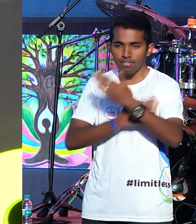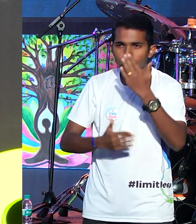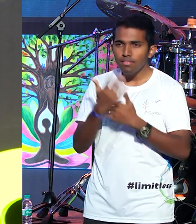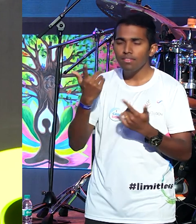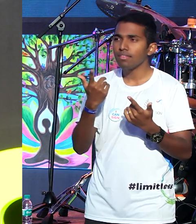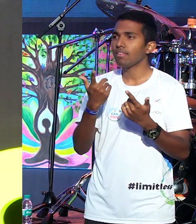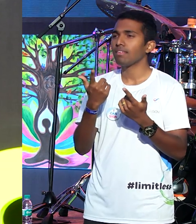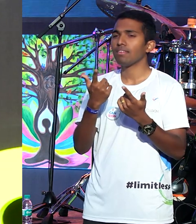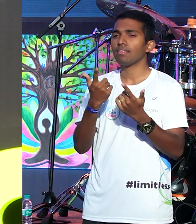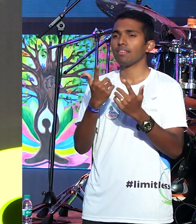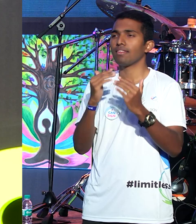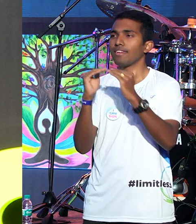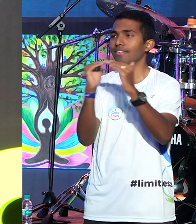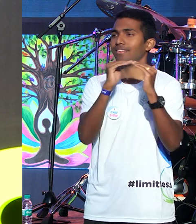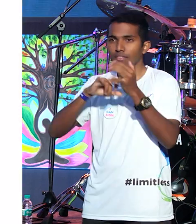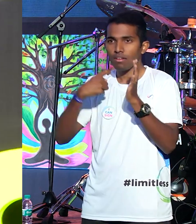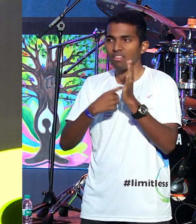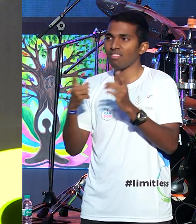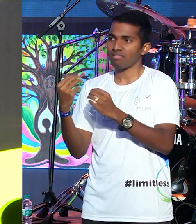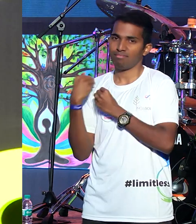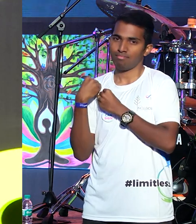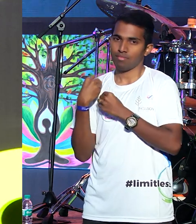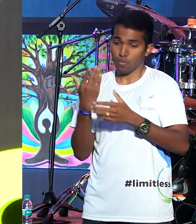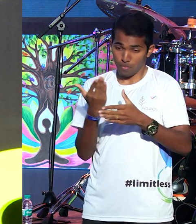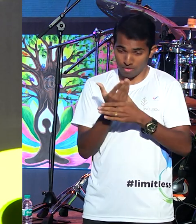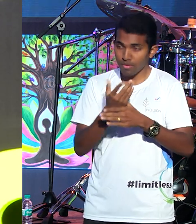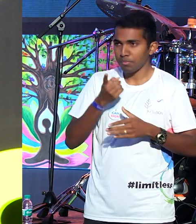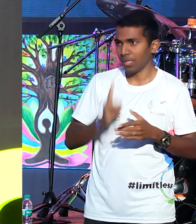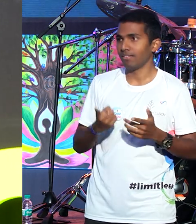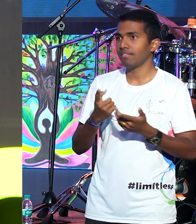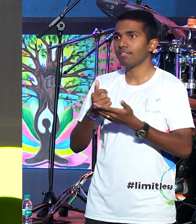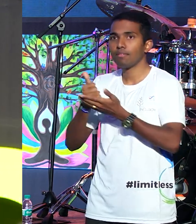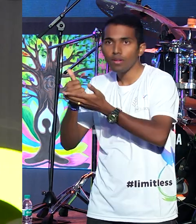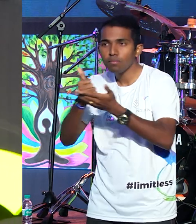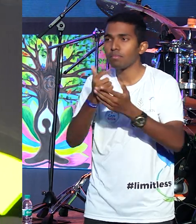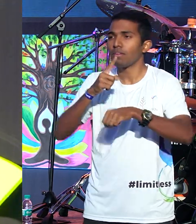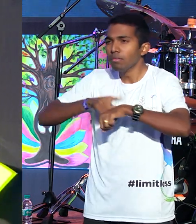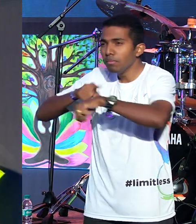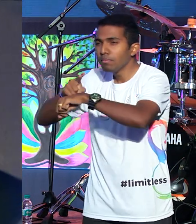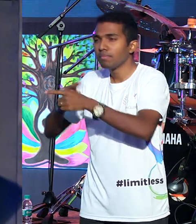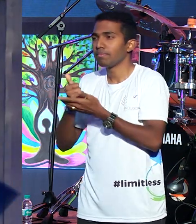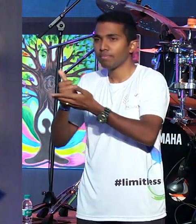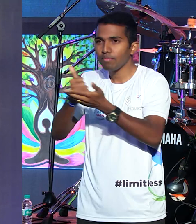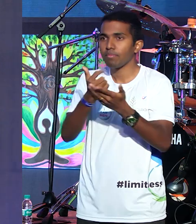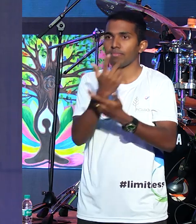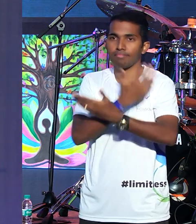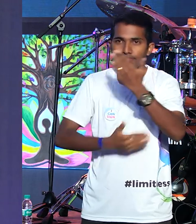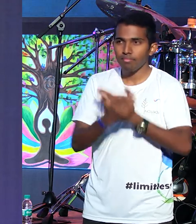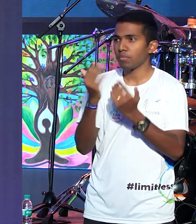has enabled and that has helped a lot of us. So organizations, especially the matured ones, they've actually realized that